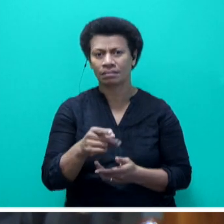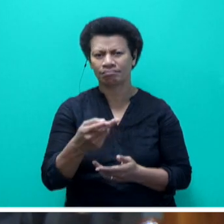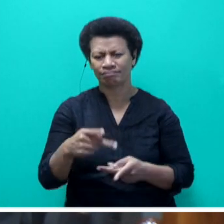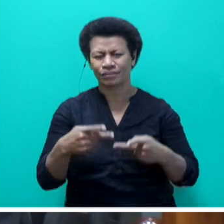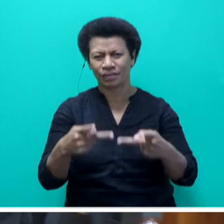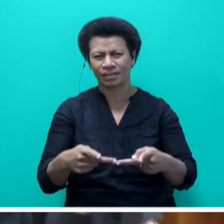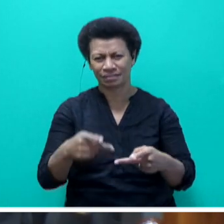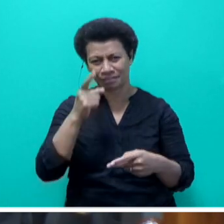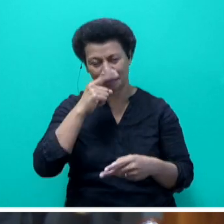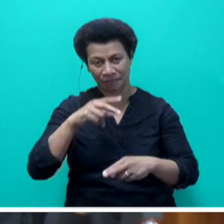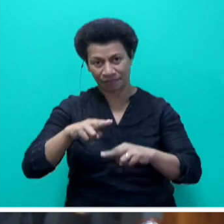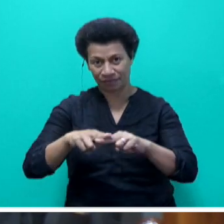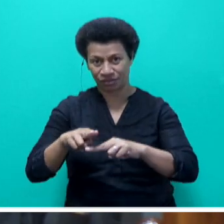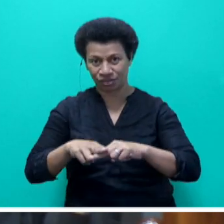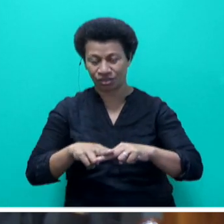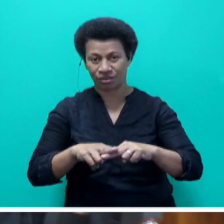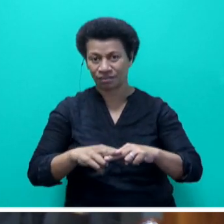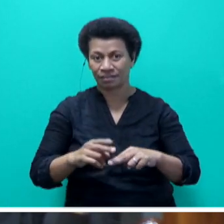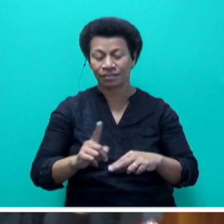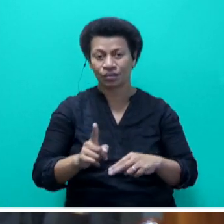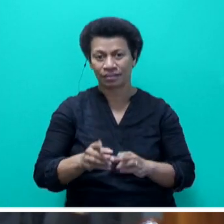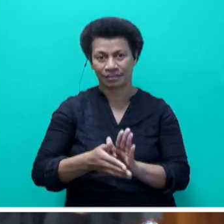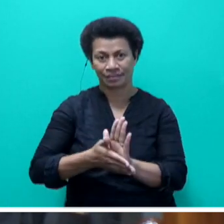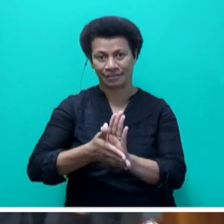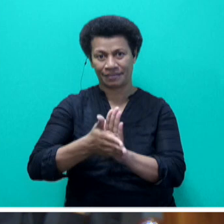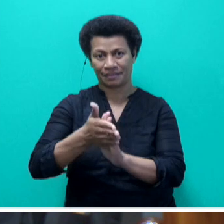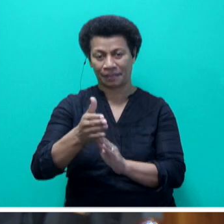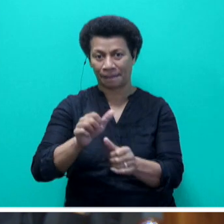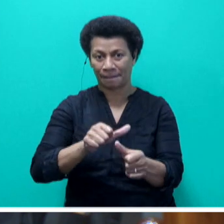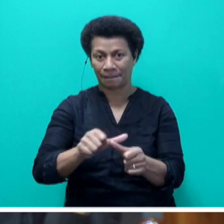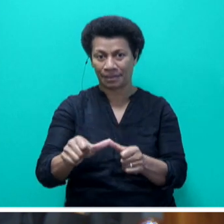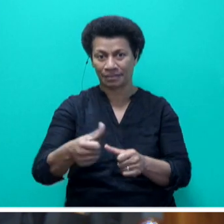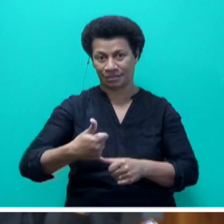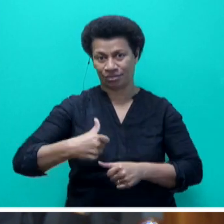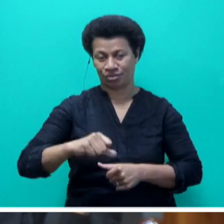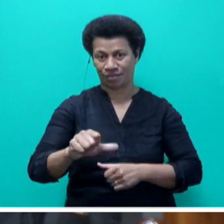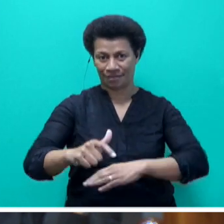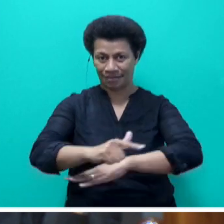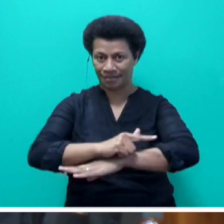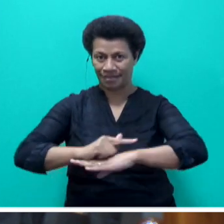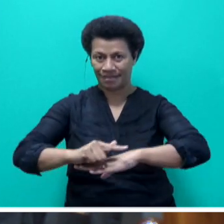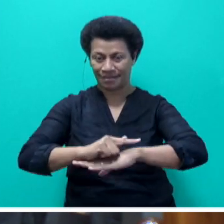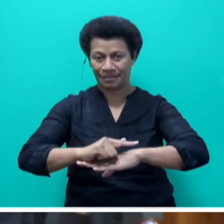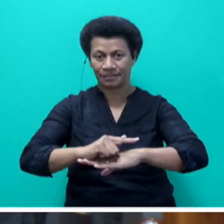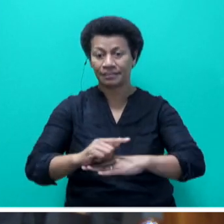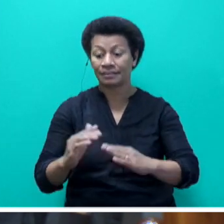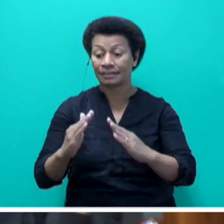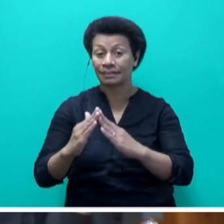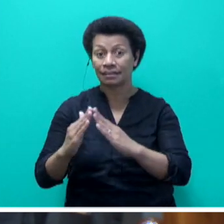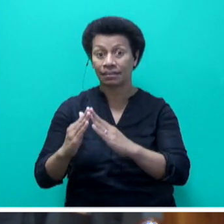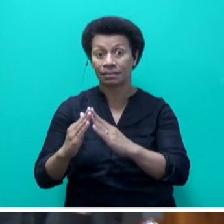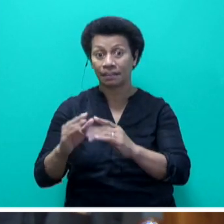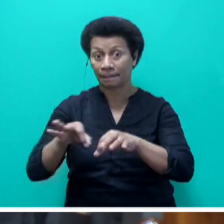and flexible approach when it comes to yielding the highest and best use of their property. The amendments to the Town Planning Act now